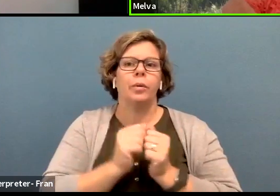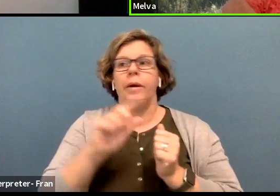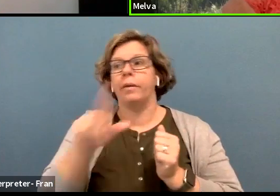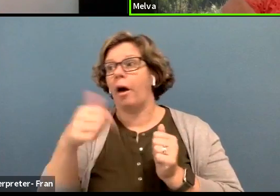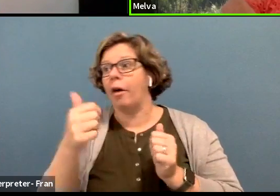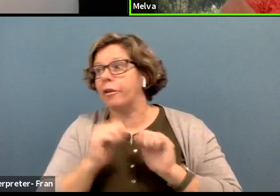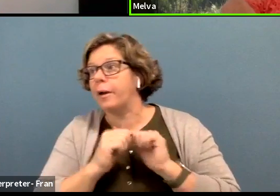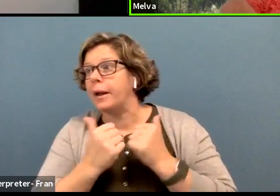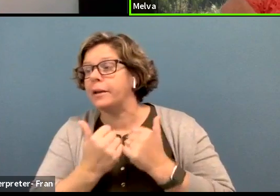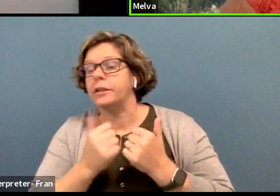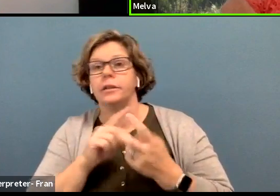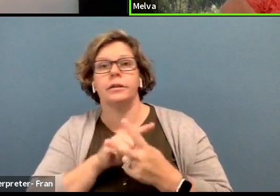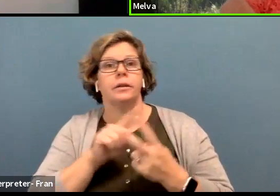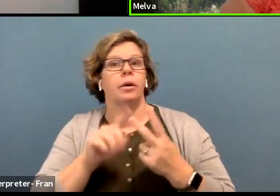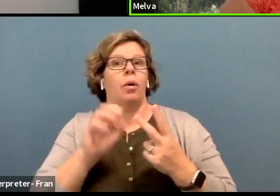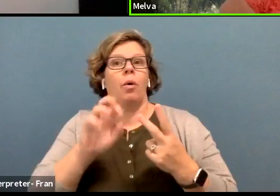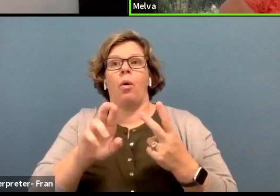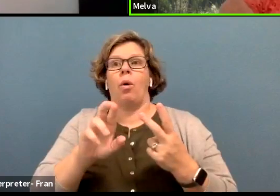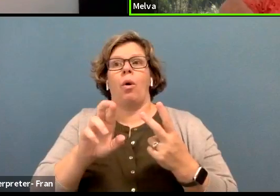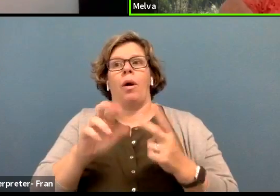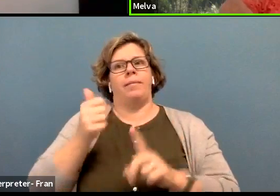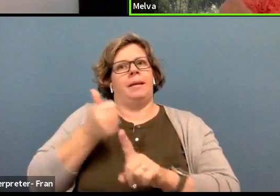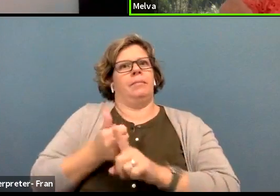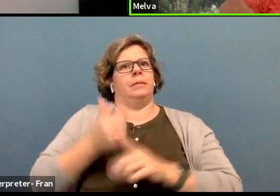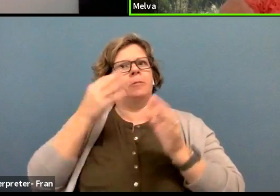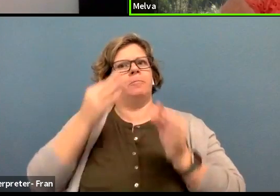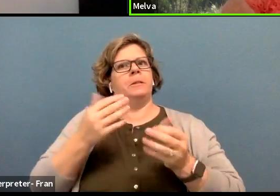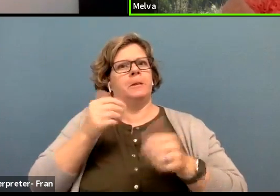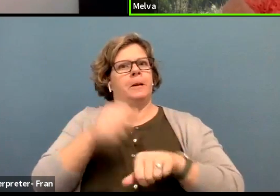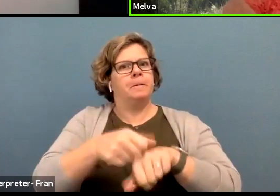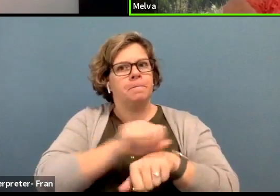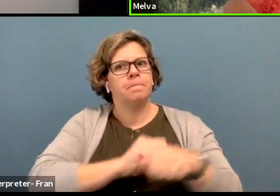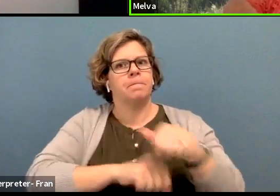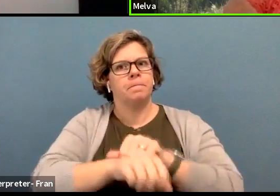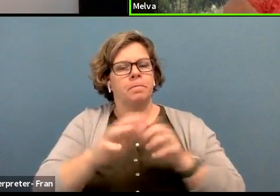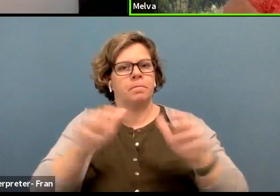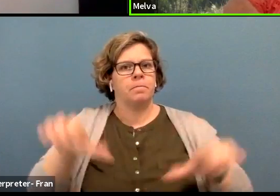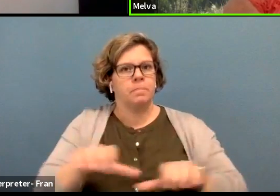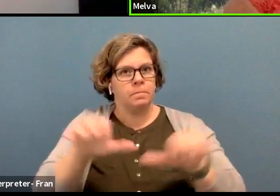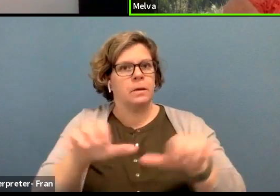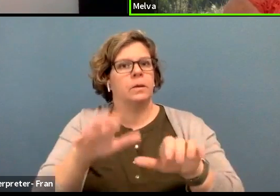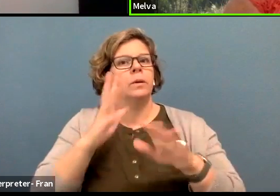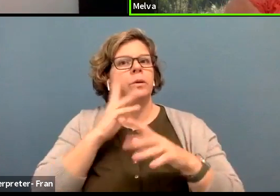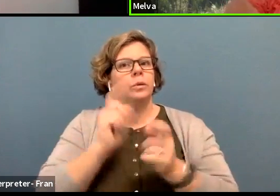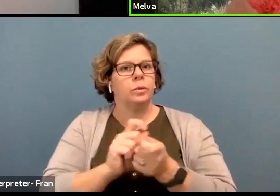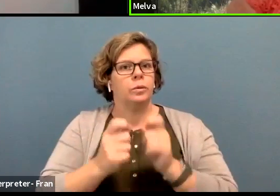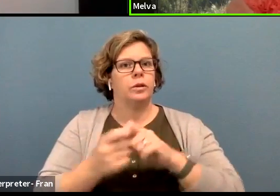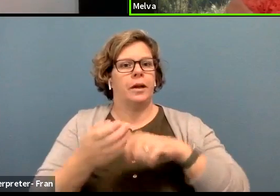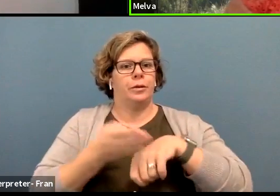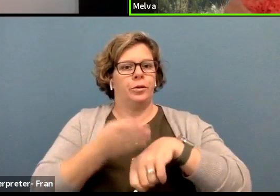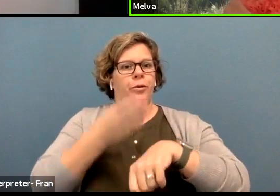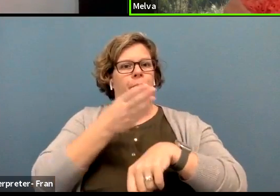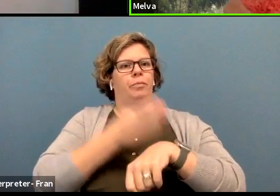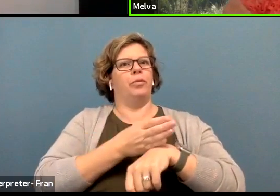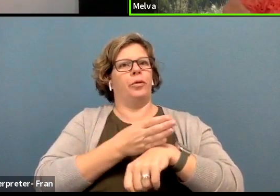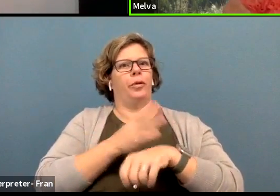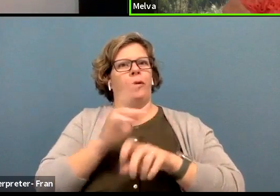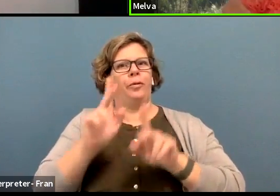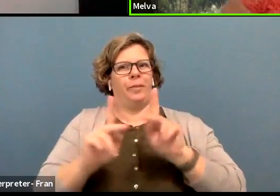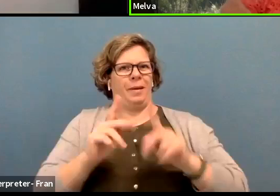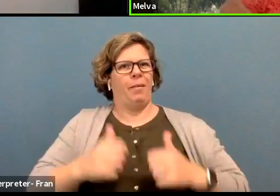agencies or who have just done things on their own to make changes for the betterment of people with disabilities in